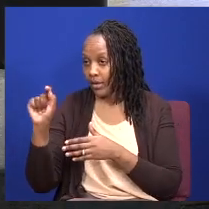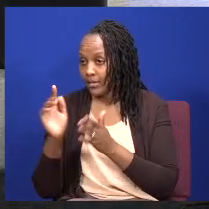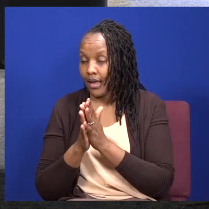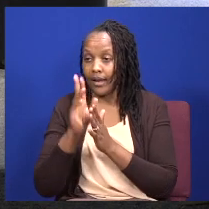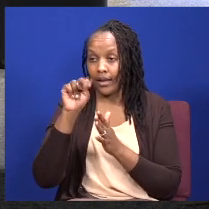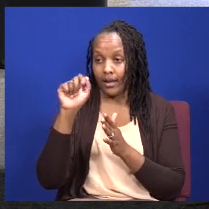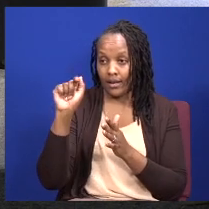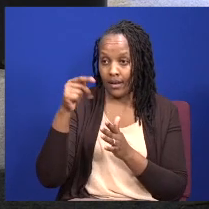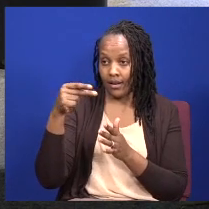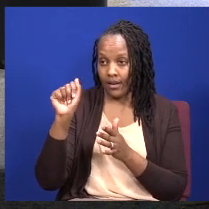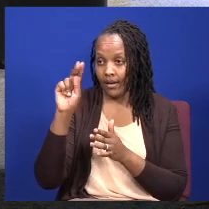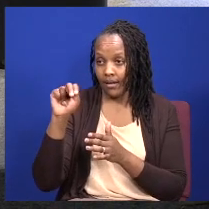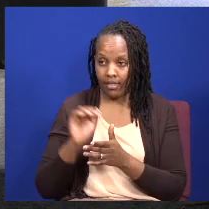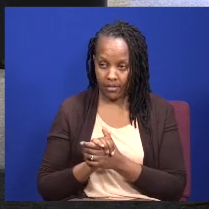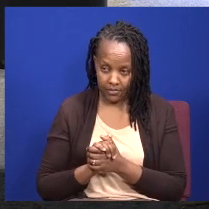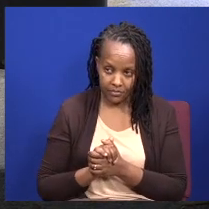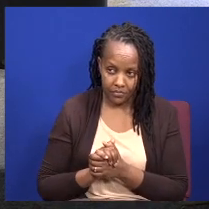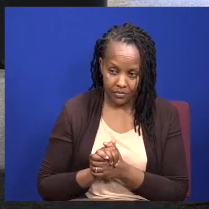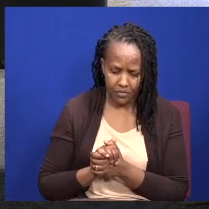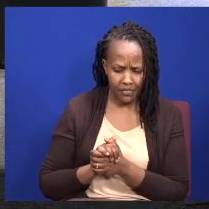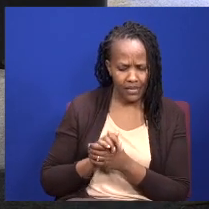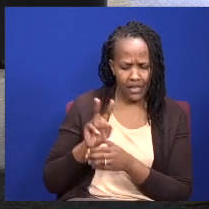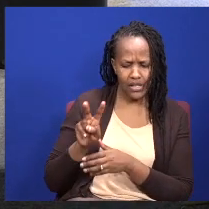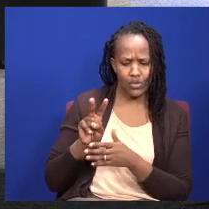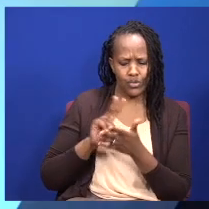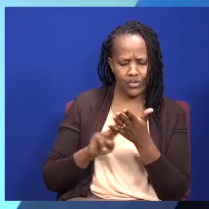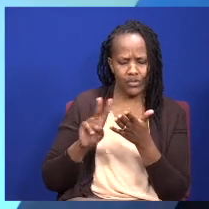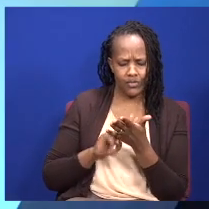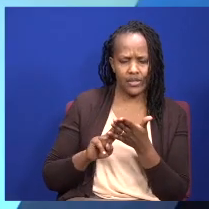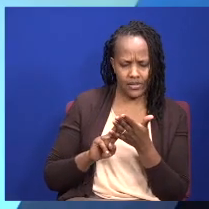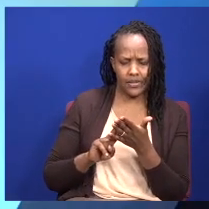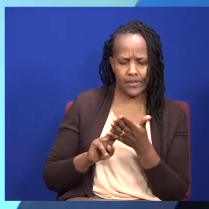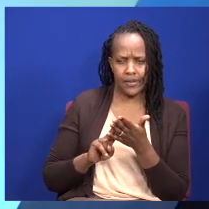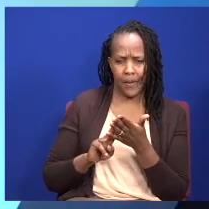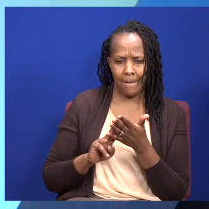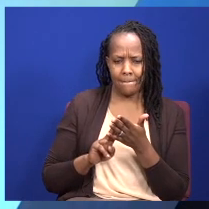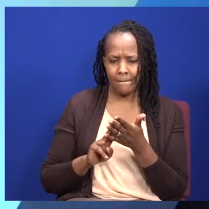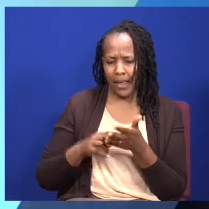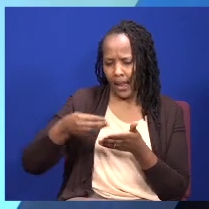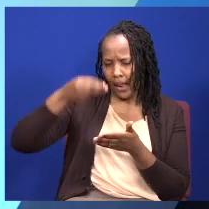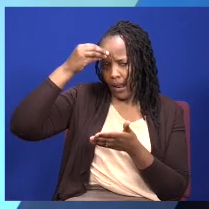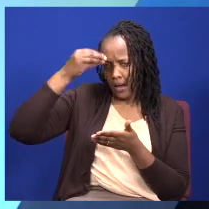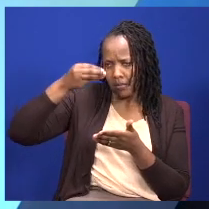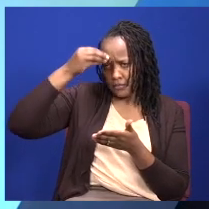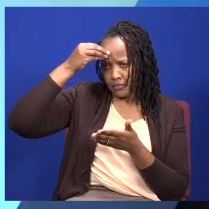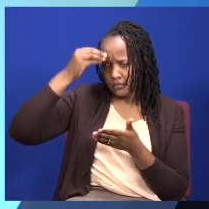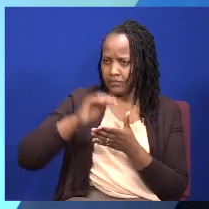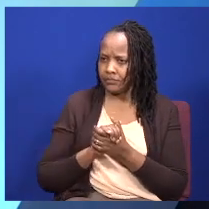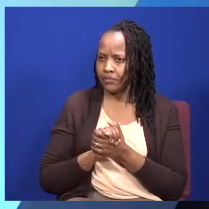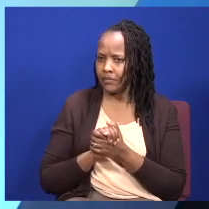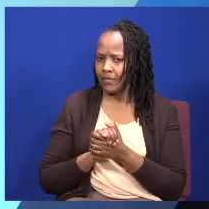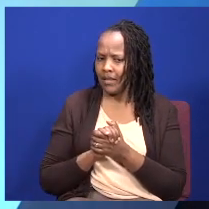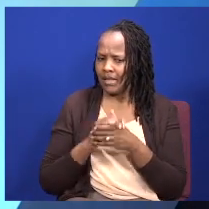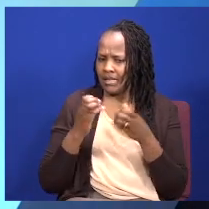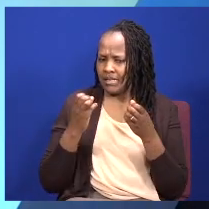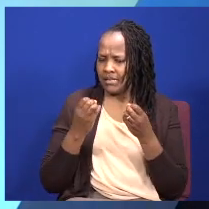for reading for us so well. Let's look into these verses and make several observations. And we'll look at the